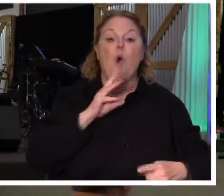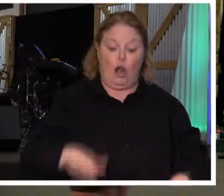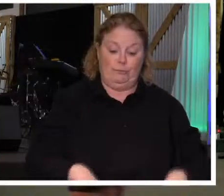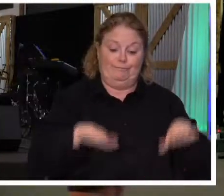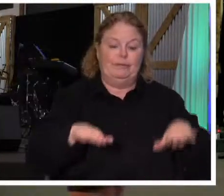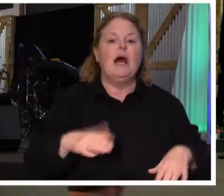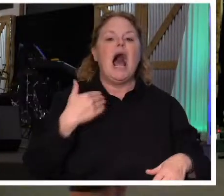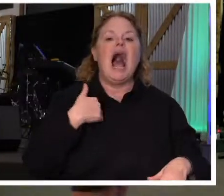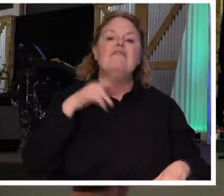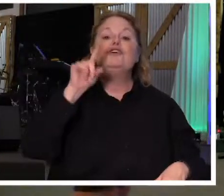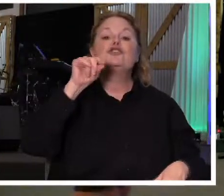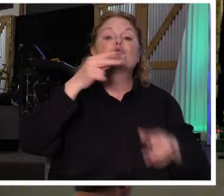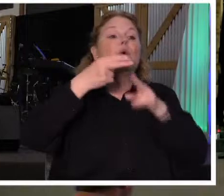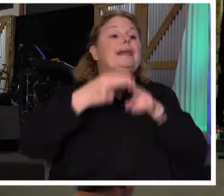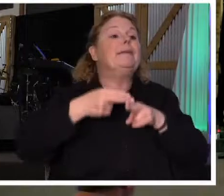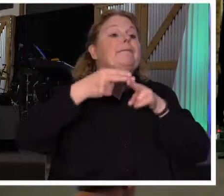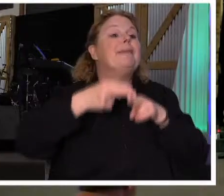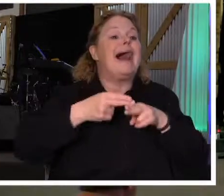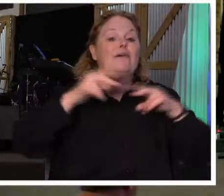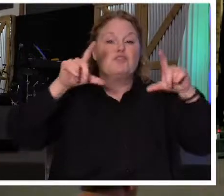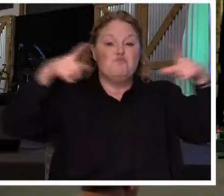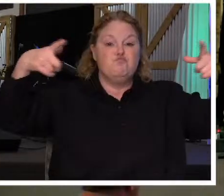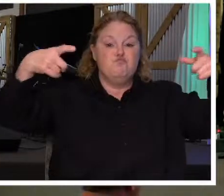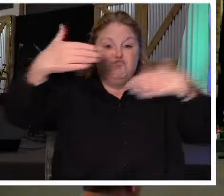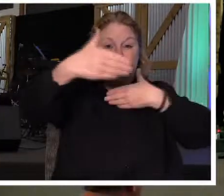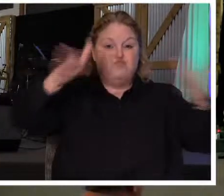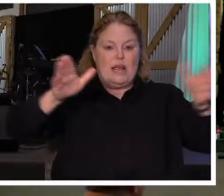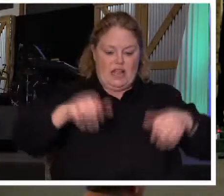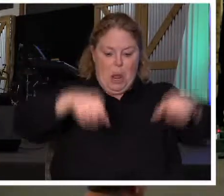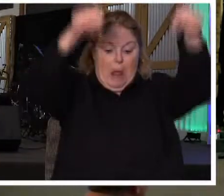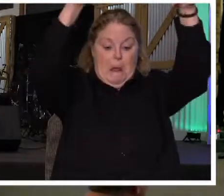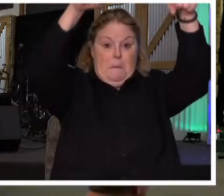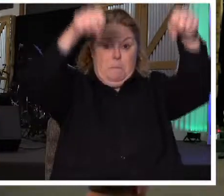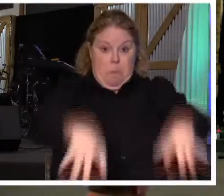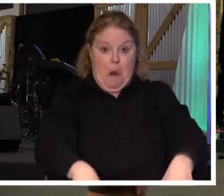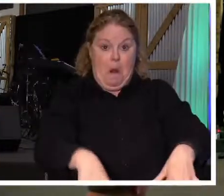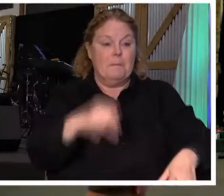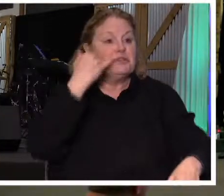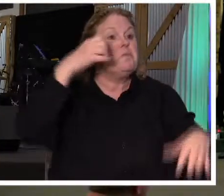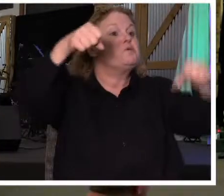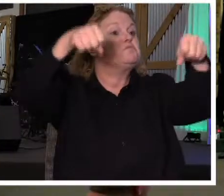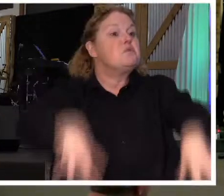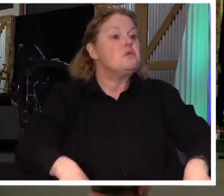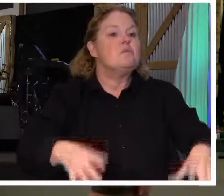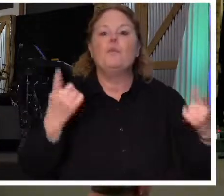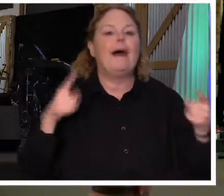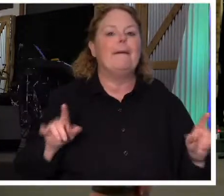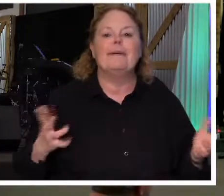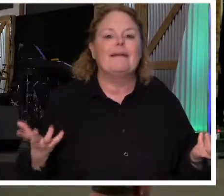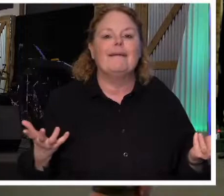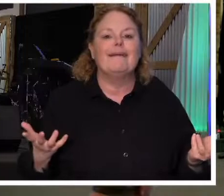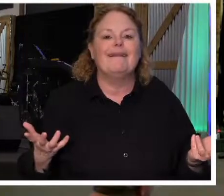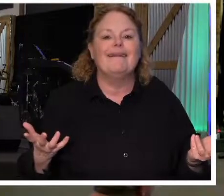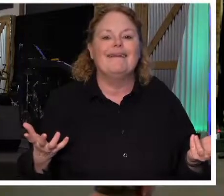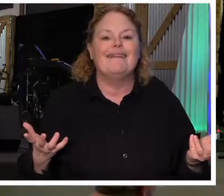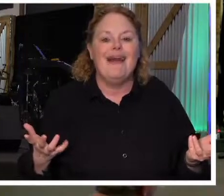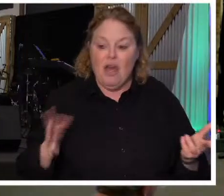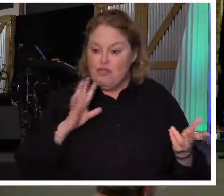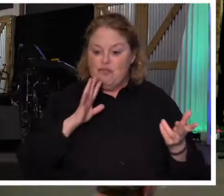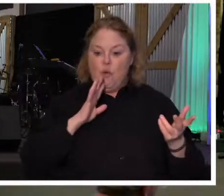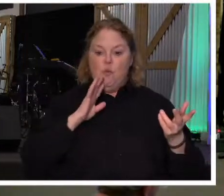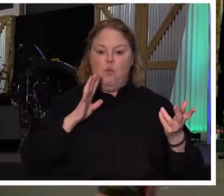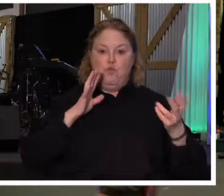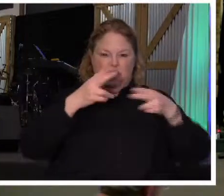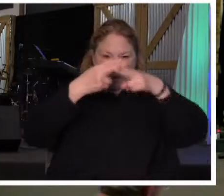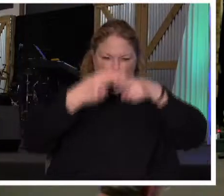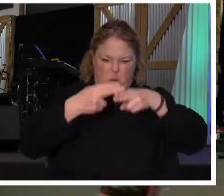a 25-pound brick and I dropped it into the water, that what happens is the